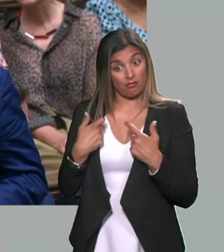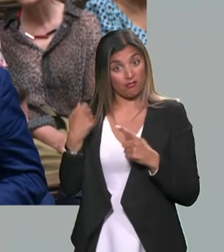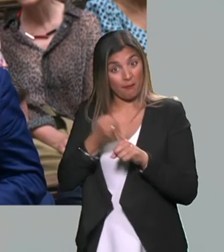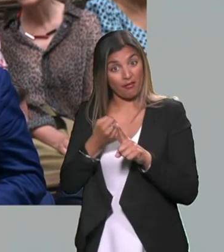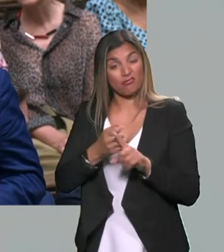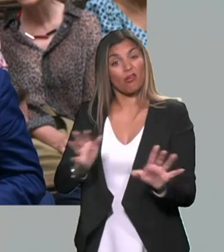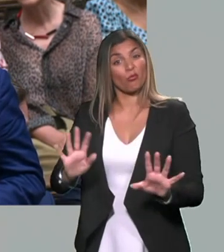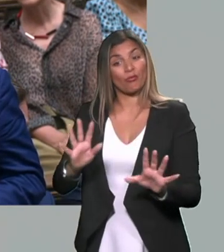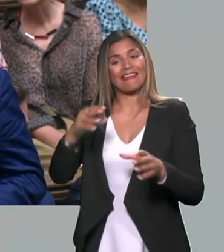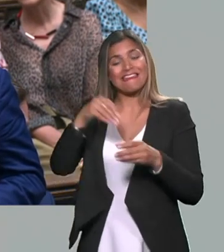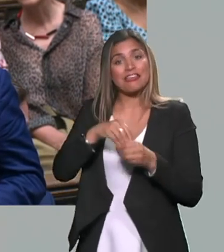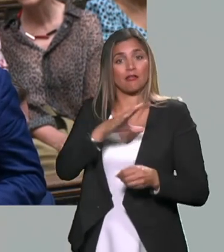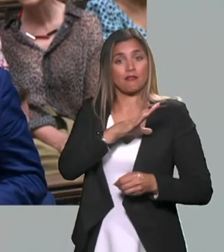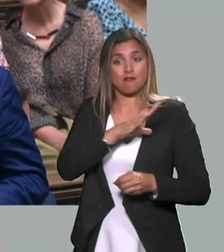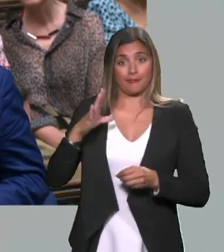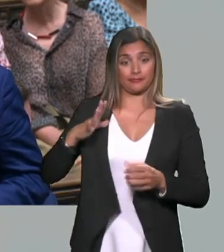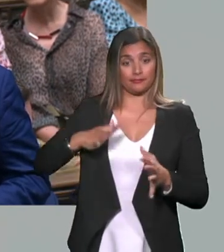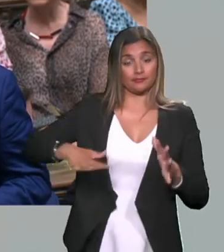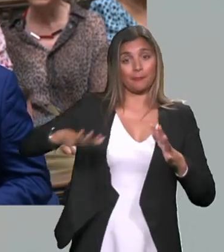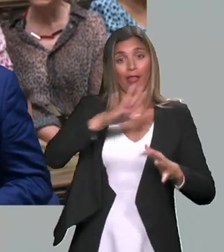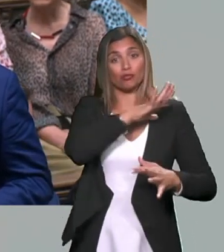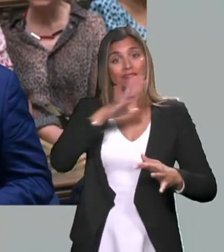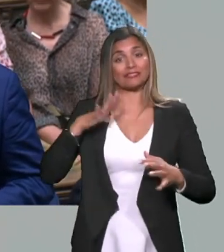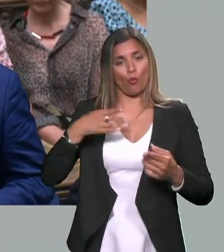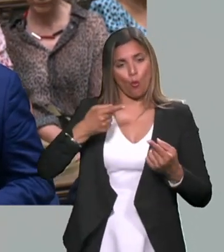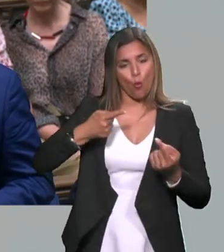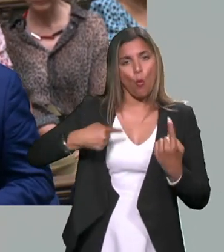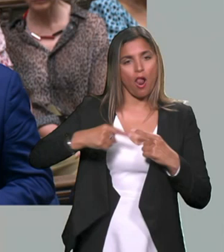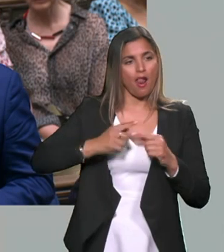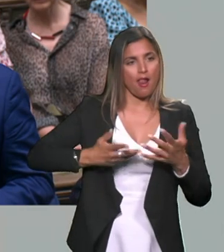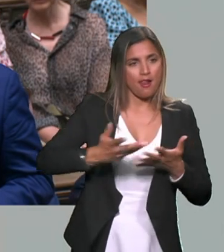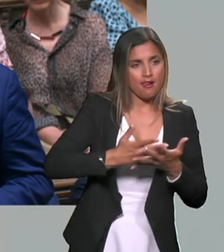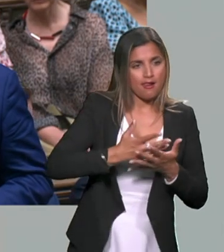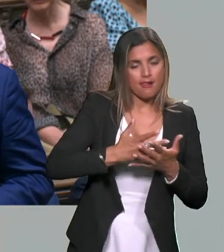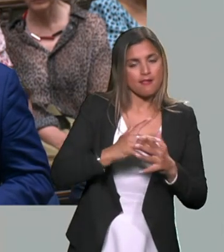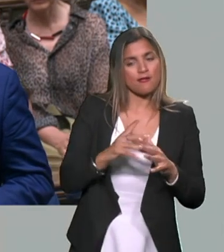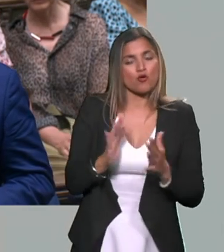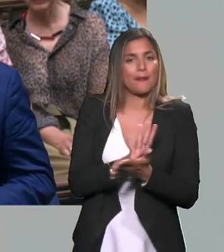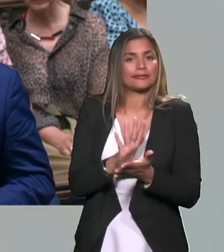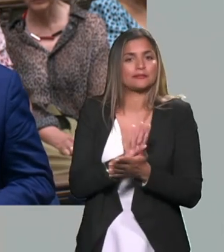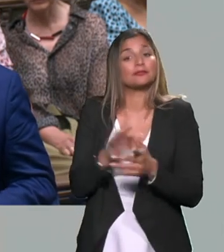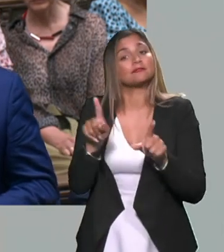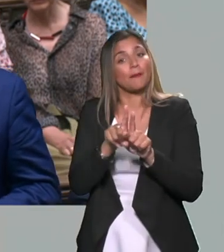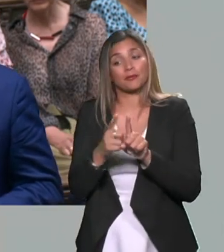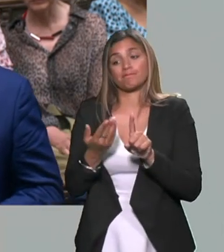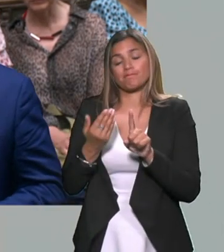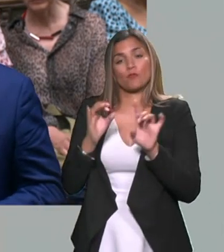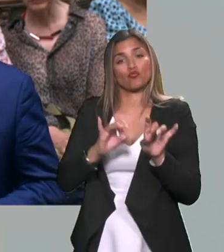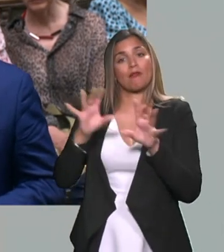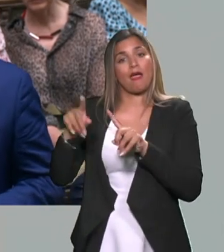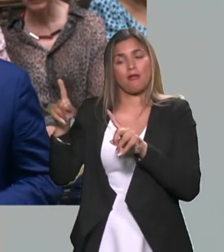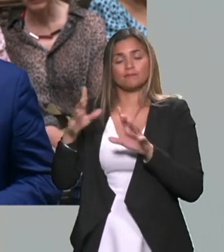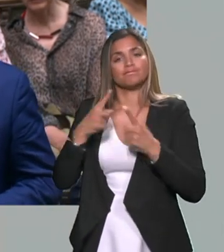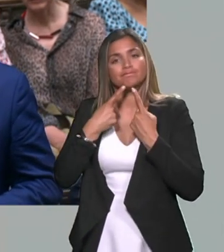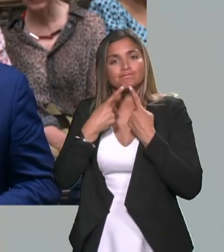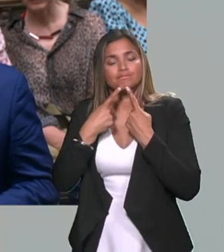the armed forces themselves and indeed from our allies in Australia. So will the Prime Minister commit